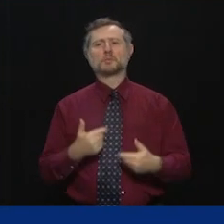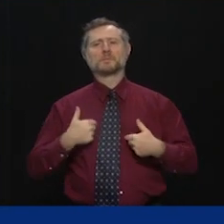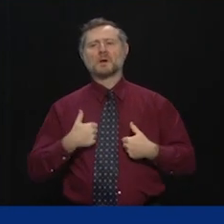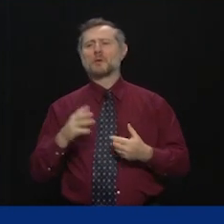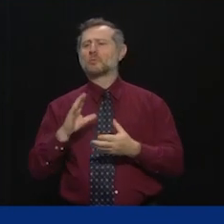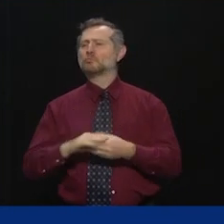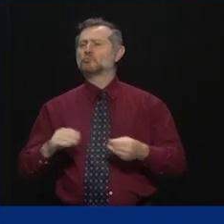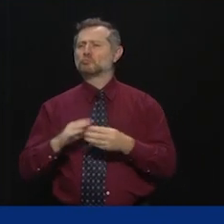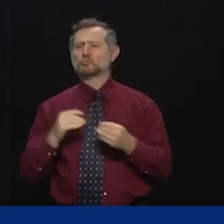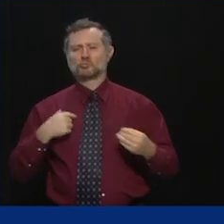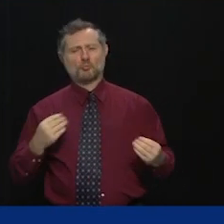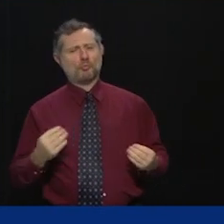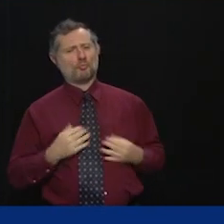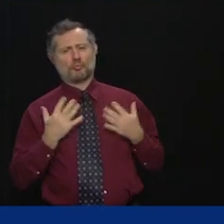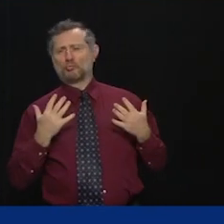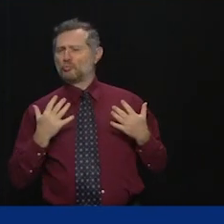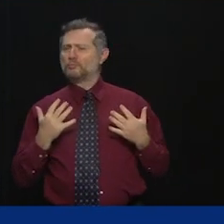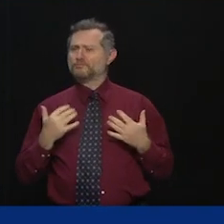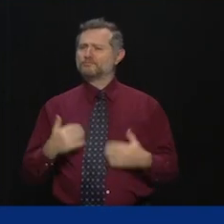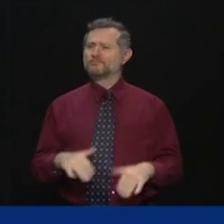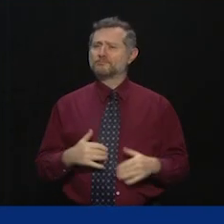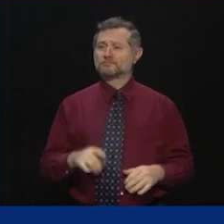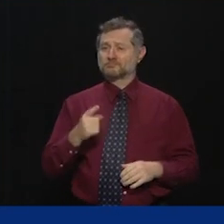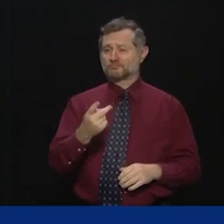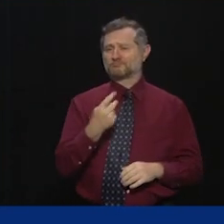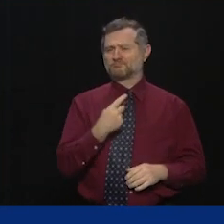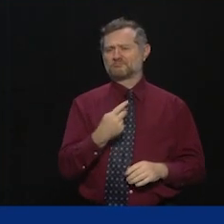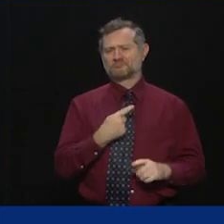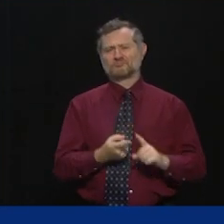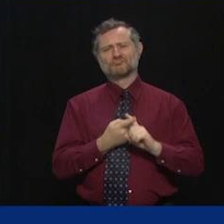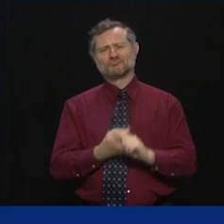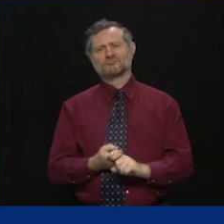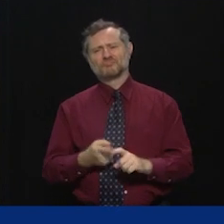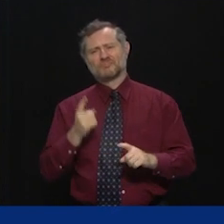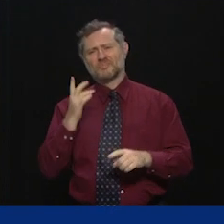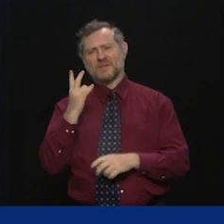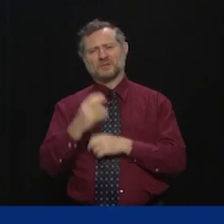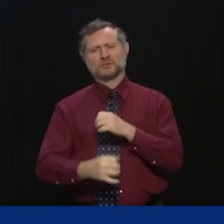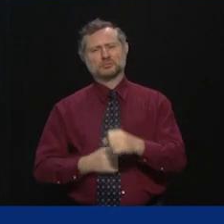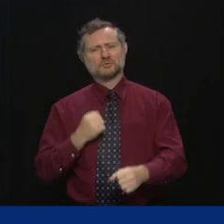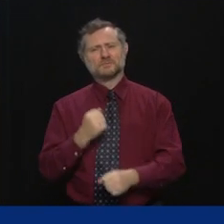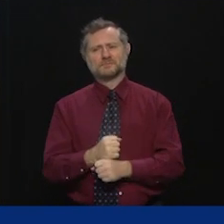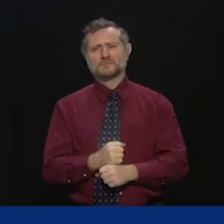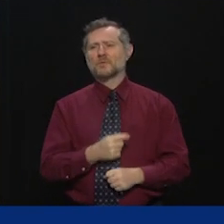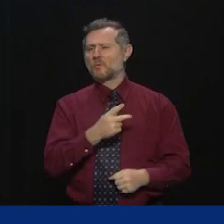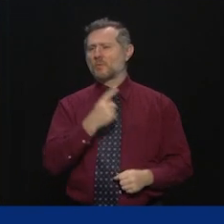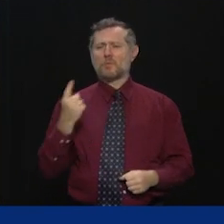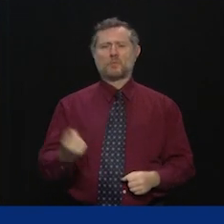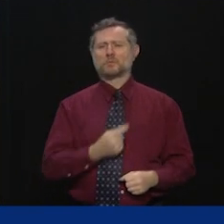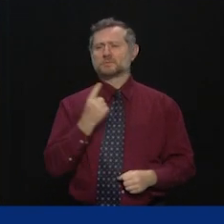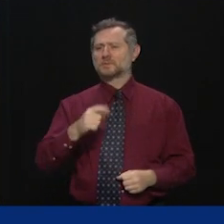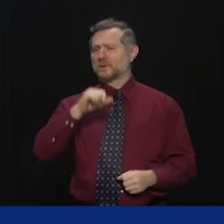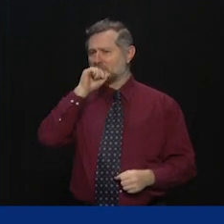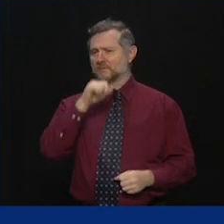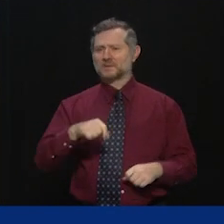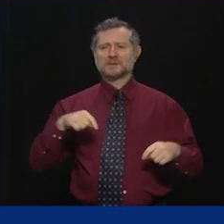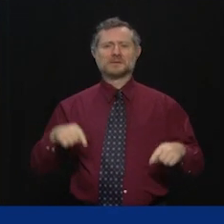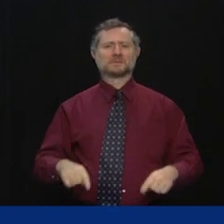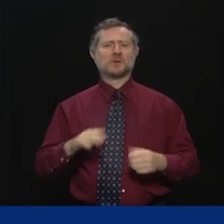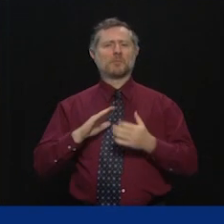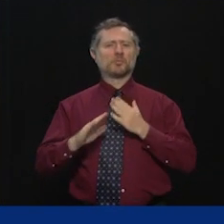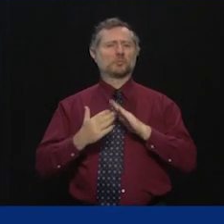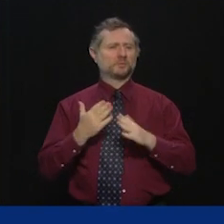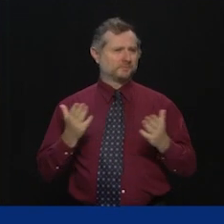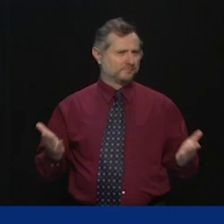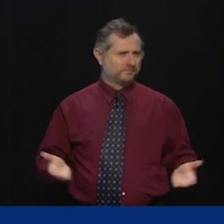deep. We've been friends and allies for nearly 7 straight years, and you've been unwavering in your love of this community and